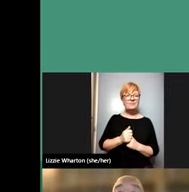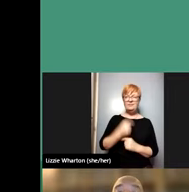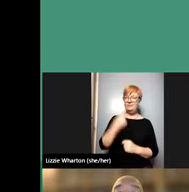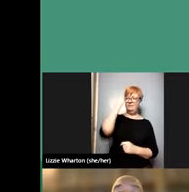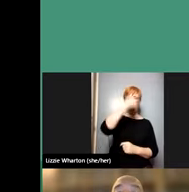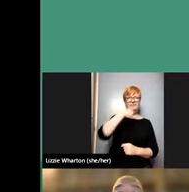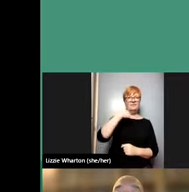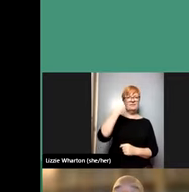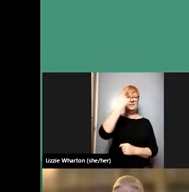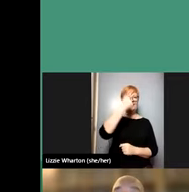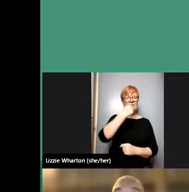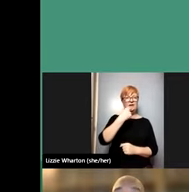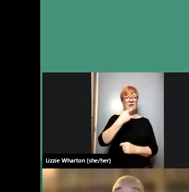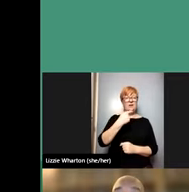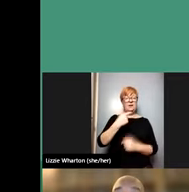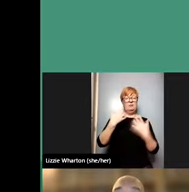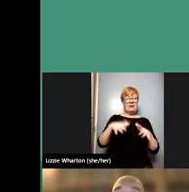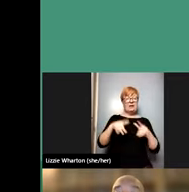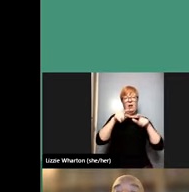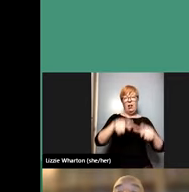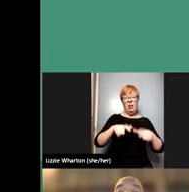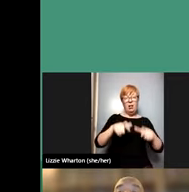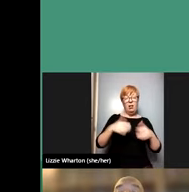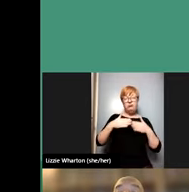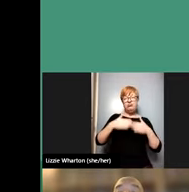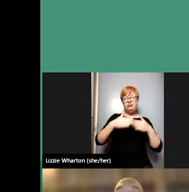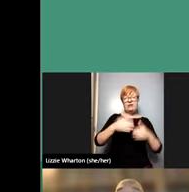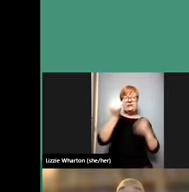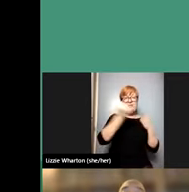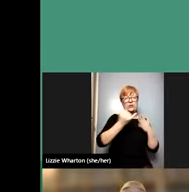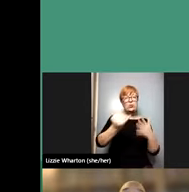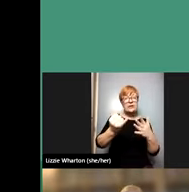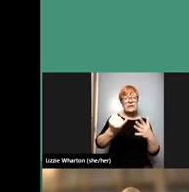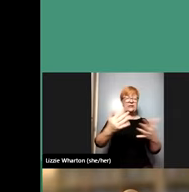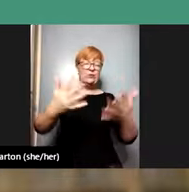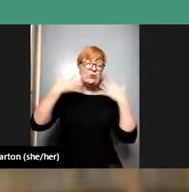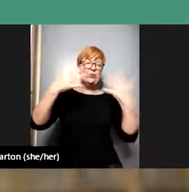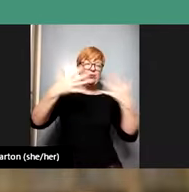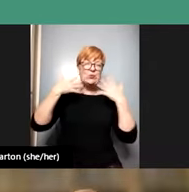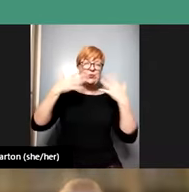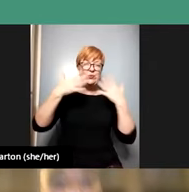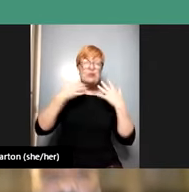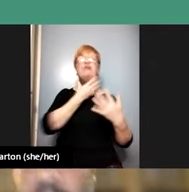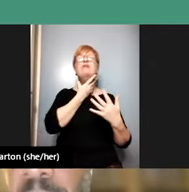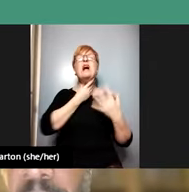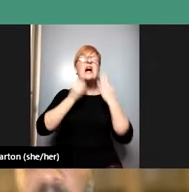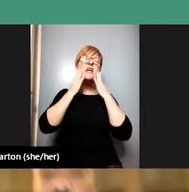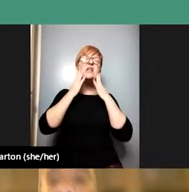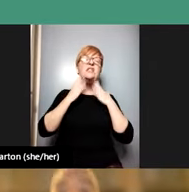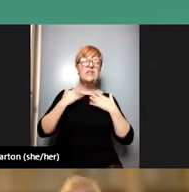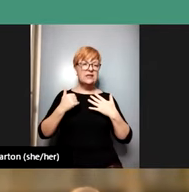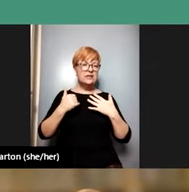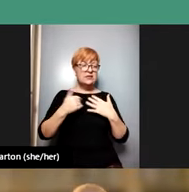by 6 weeks' sea blast. When they come down the gangways with their sea grips and baggage,